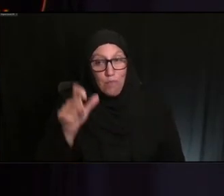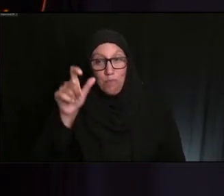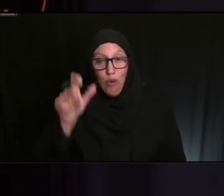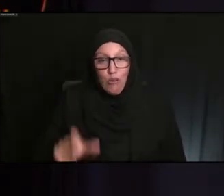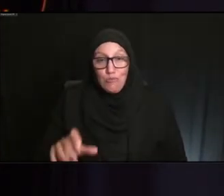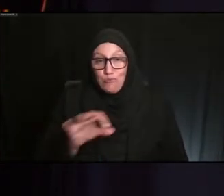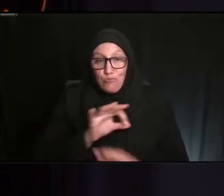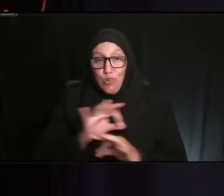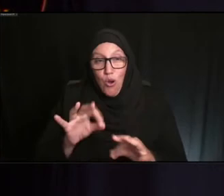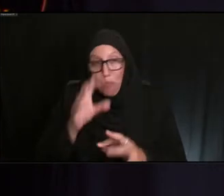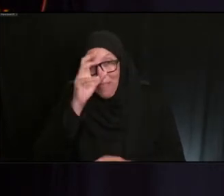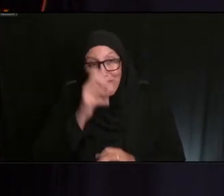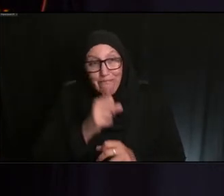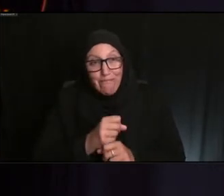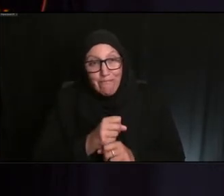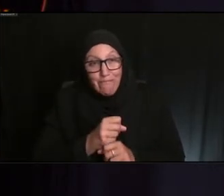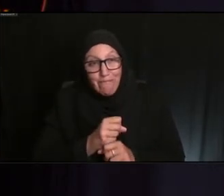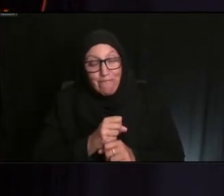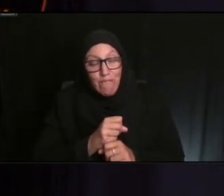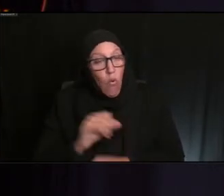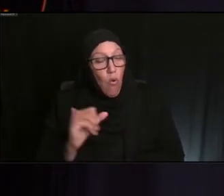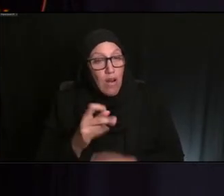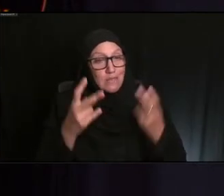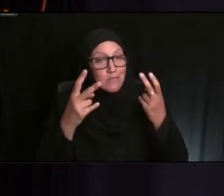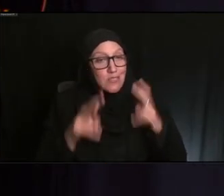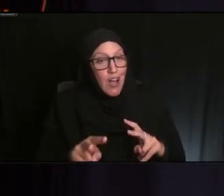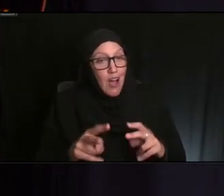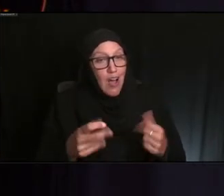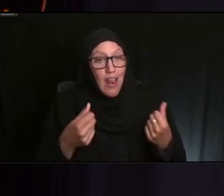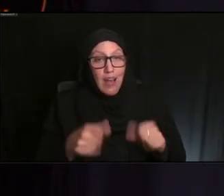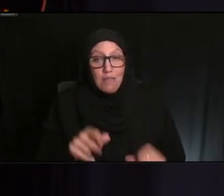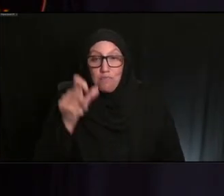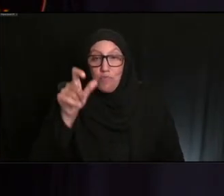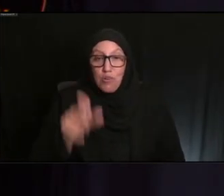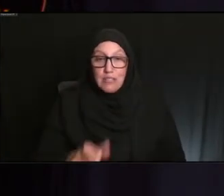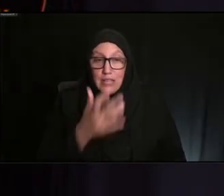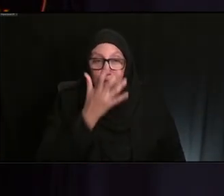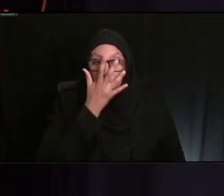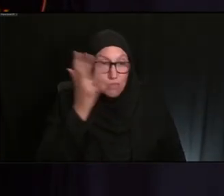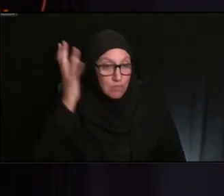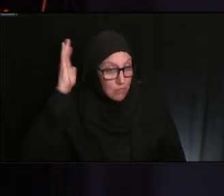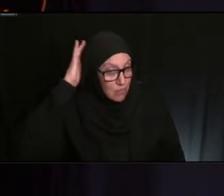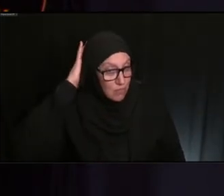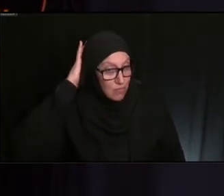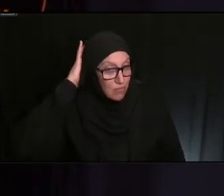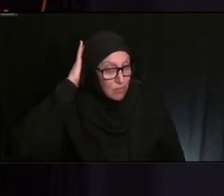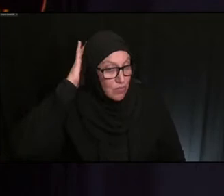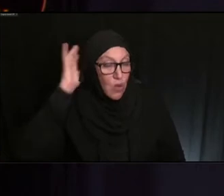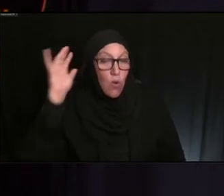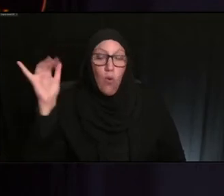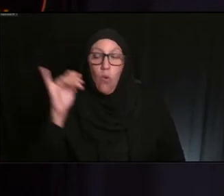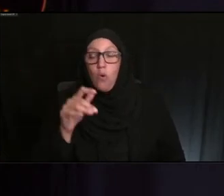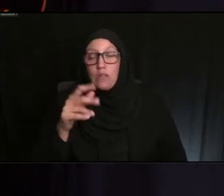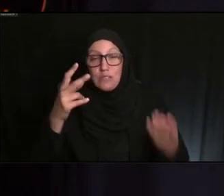a hypocrite, the death of a deviant. Three things.